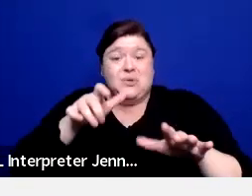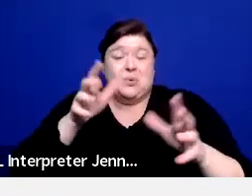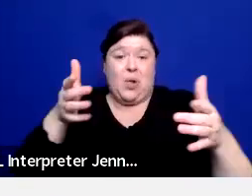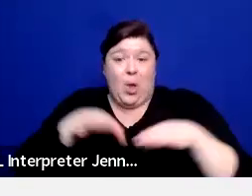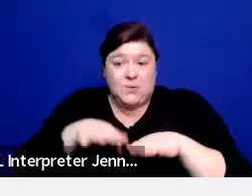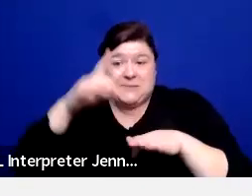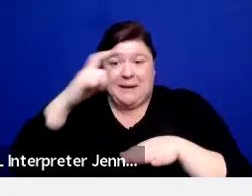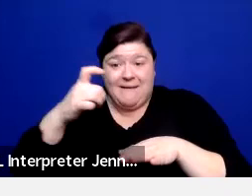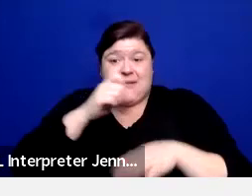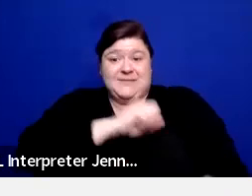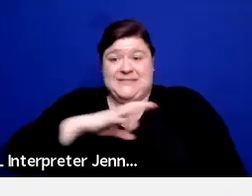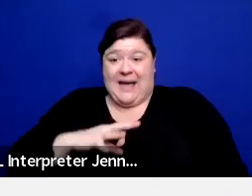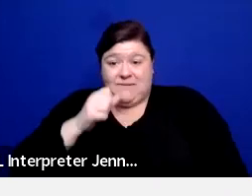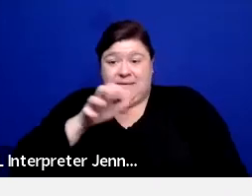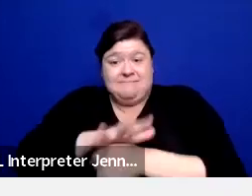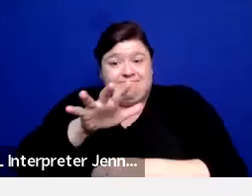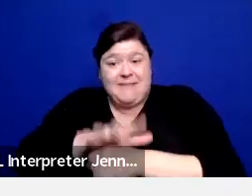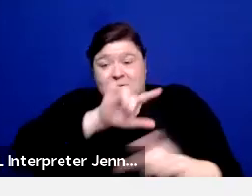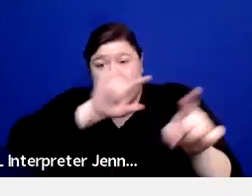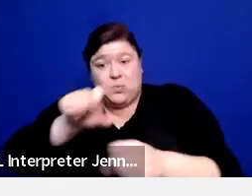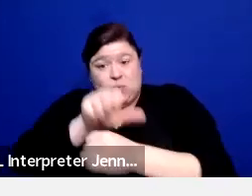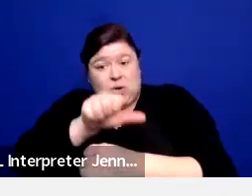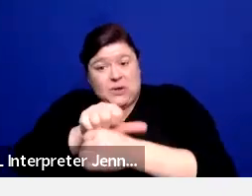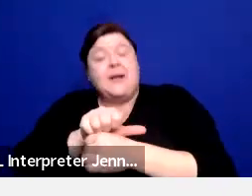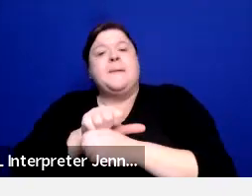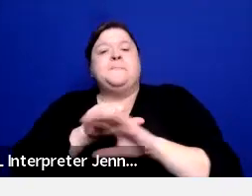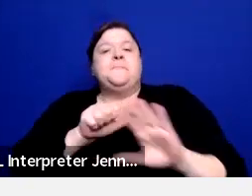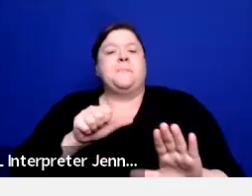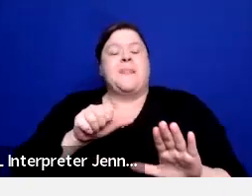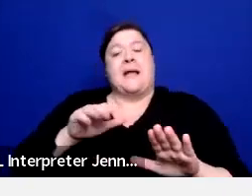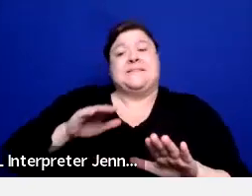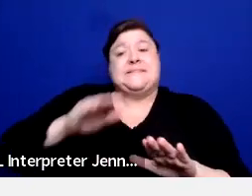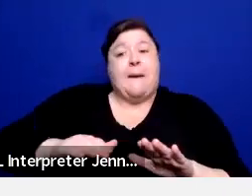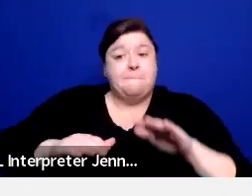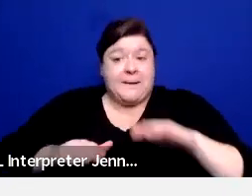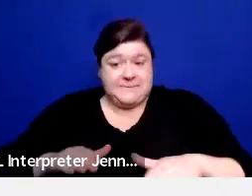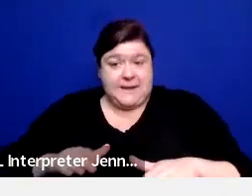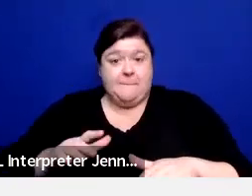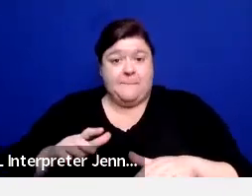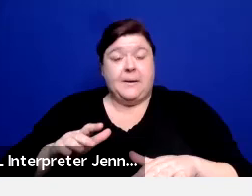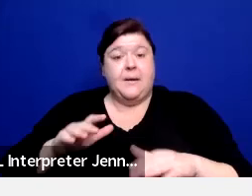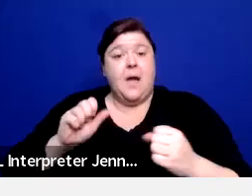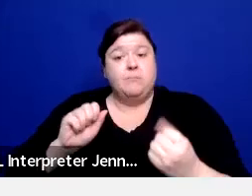with your LPHAs to consider a stepwise approach to bringing staff